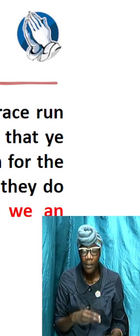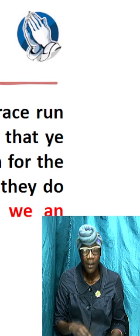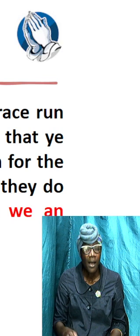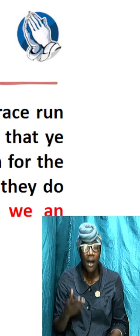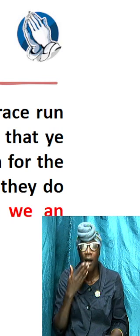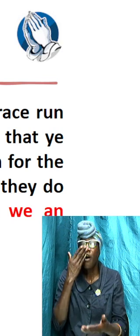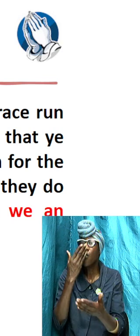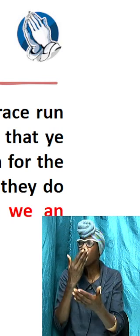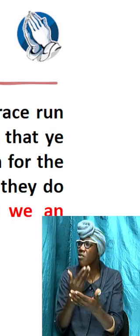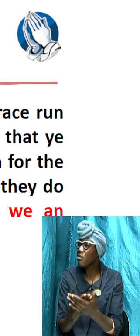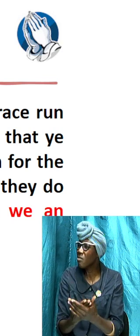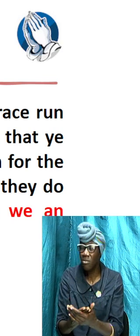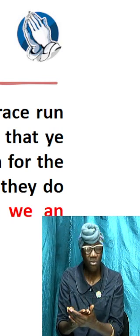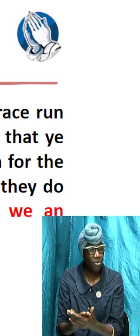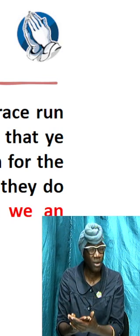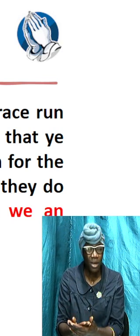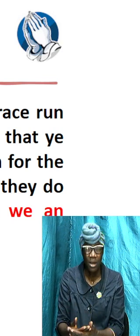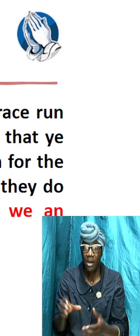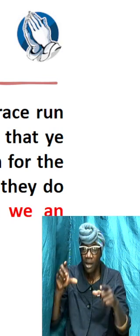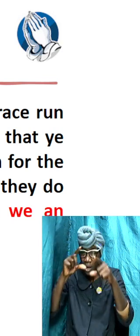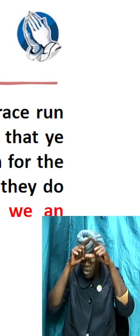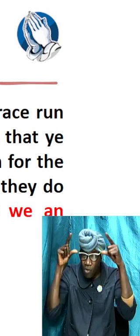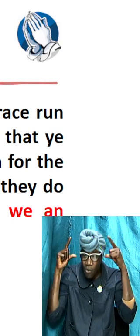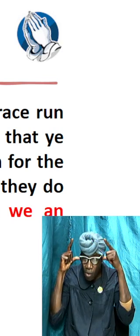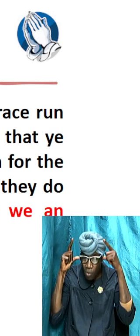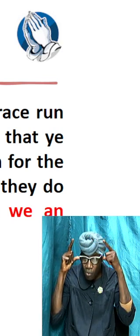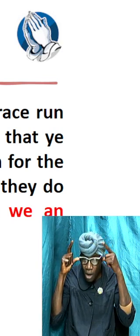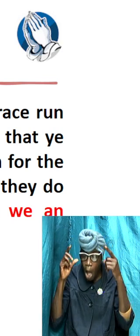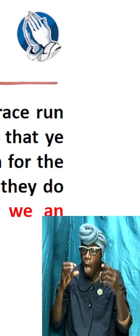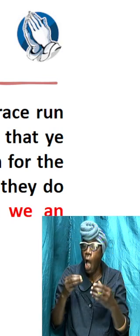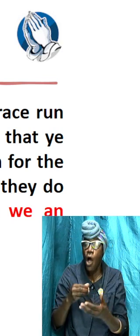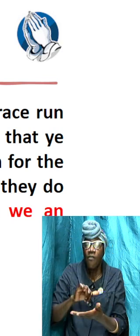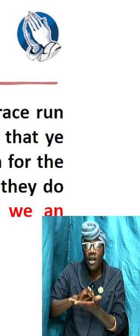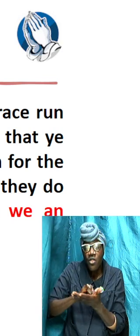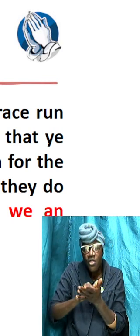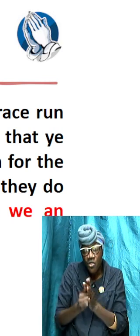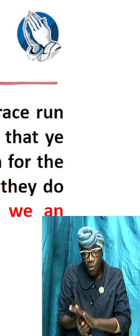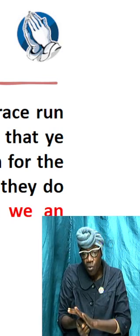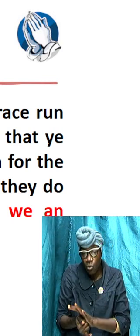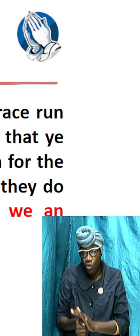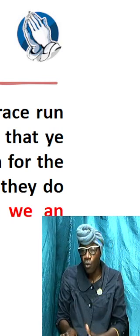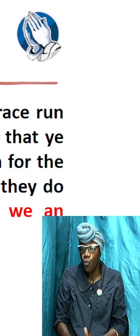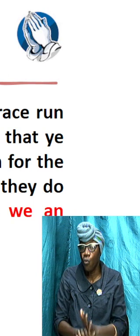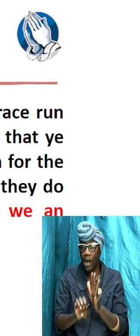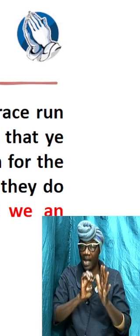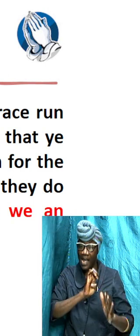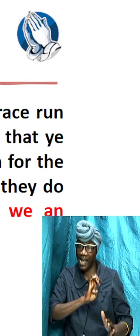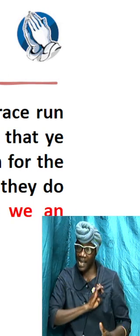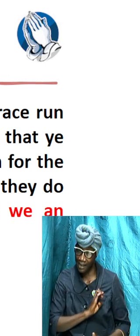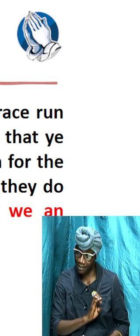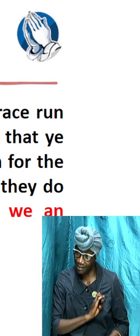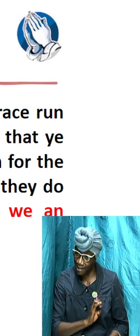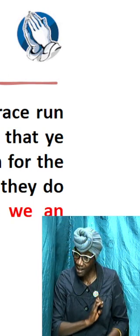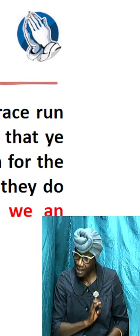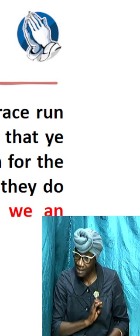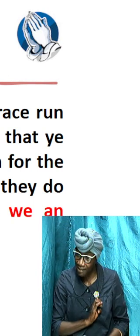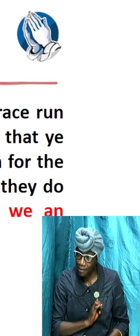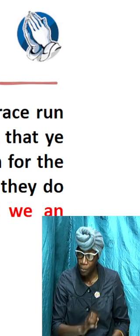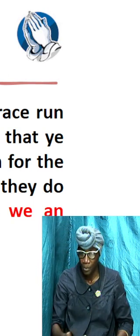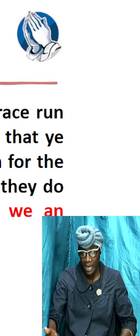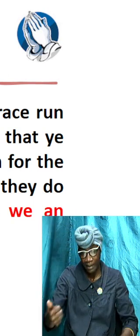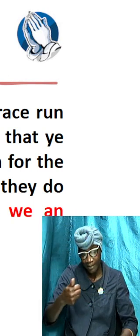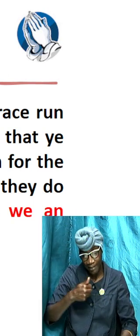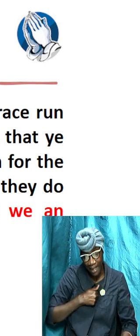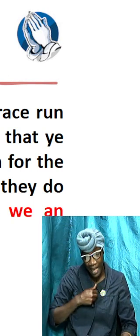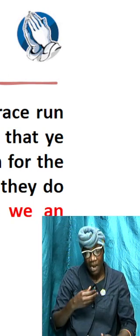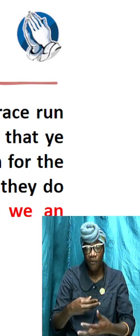is for those who exercise self-control and strive to be the best that you can be in the